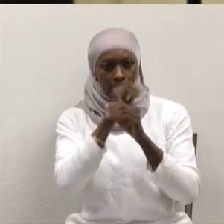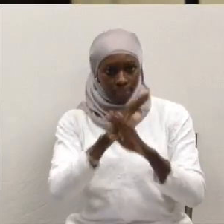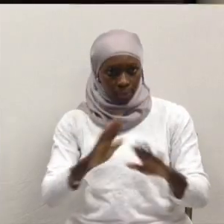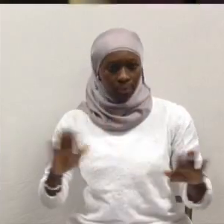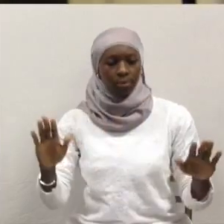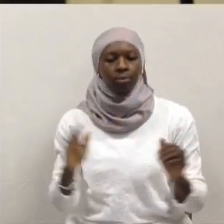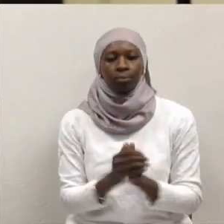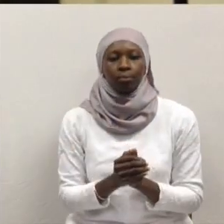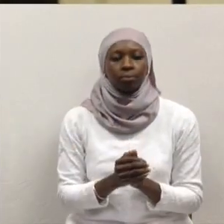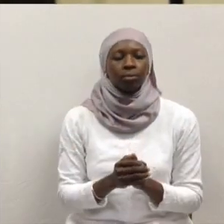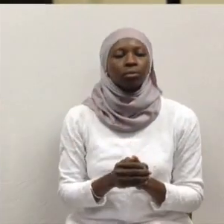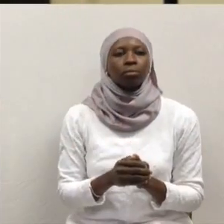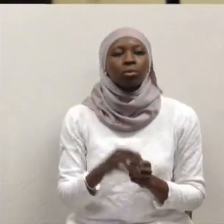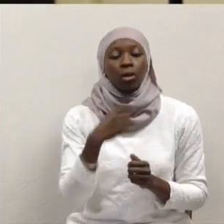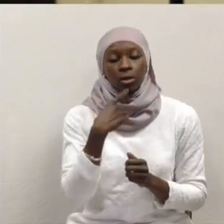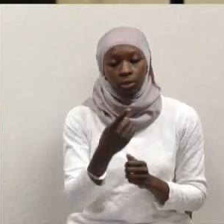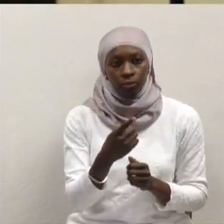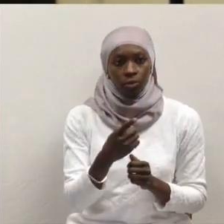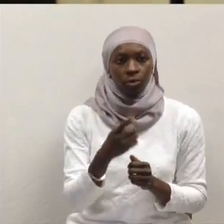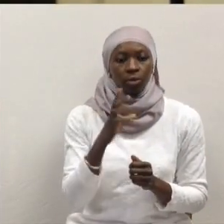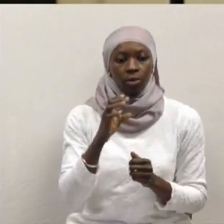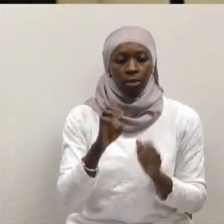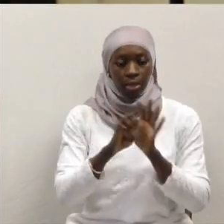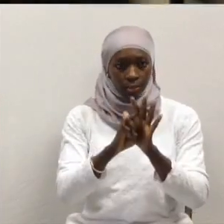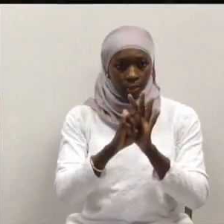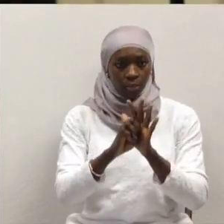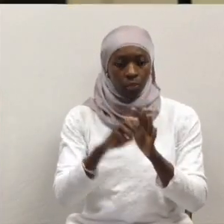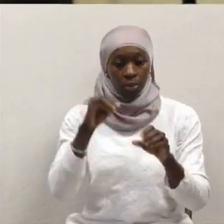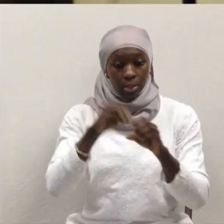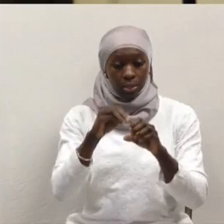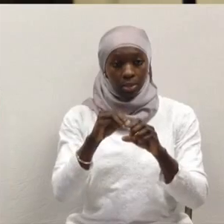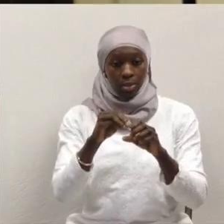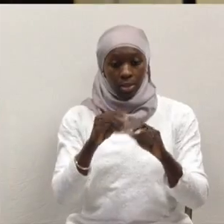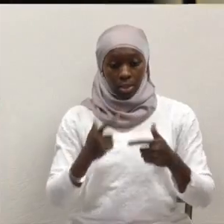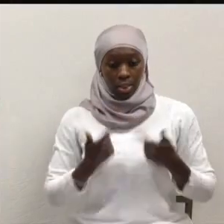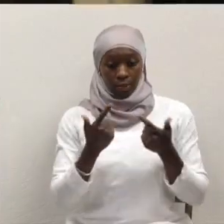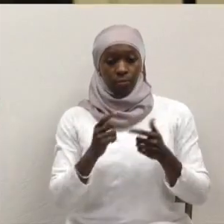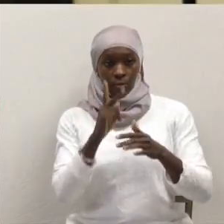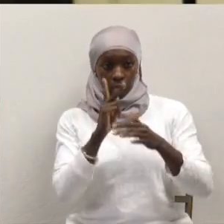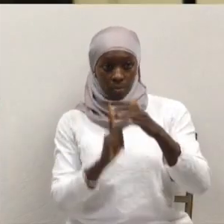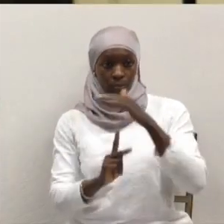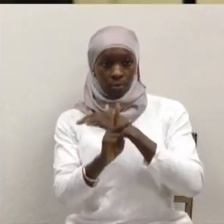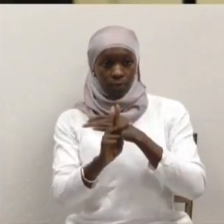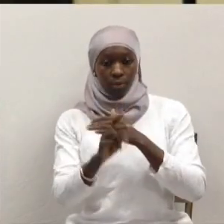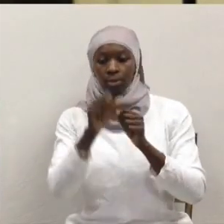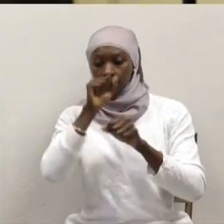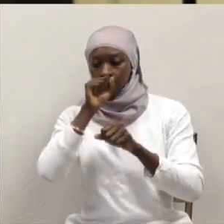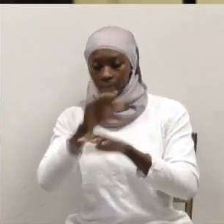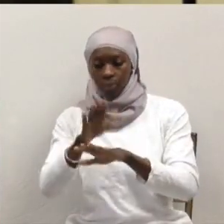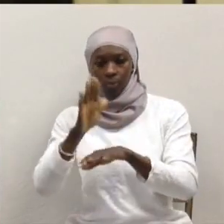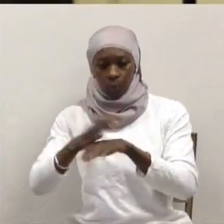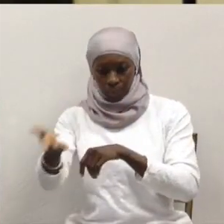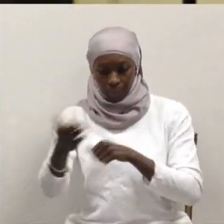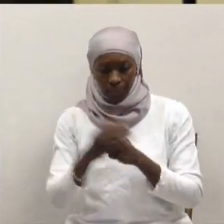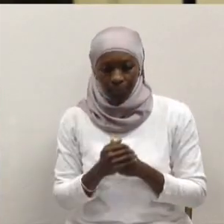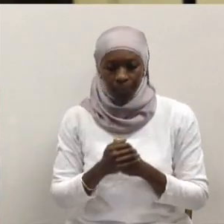the subject from one incident in the life of the Prophet sallallahu alaihi wasallam, but we will cover this issue